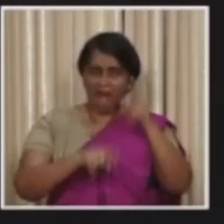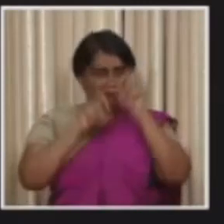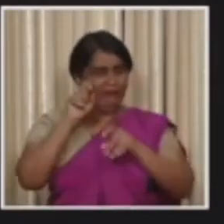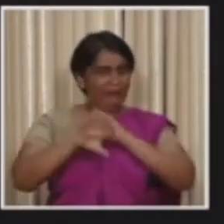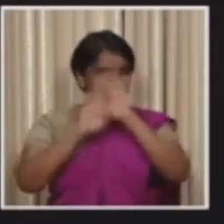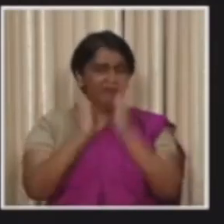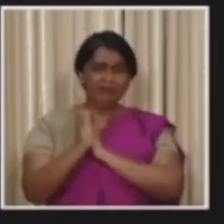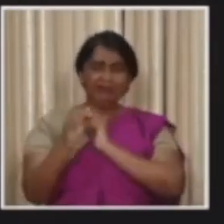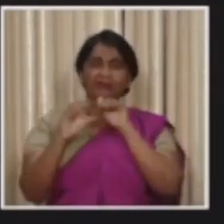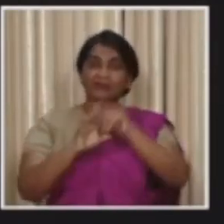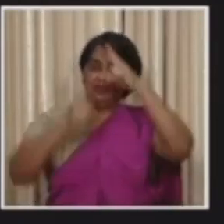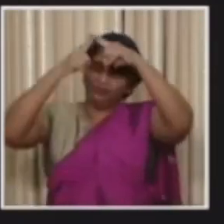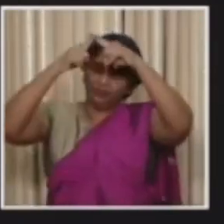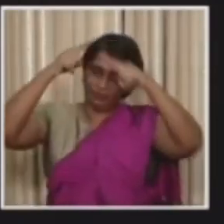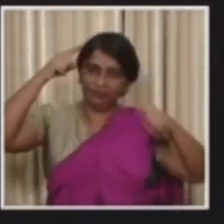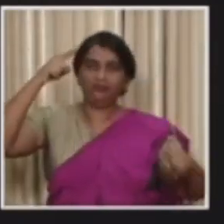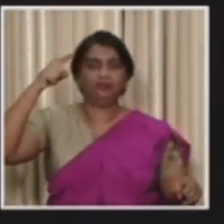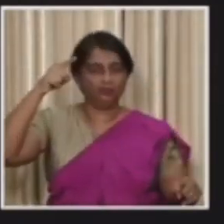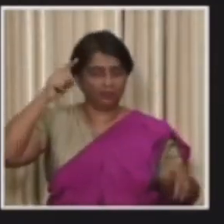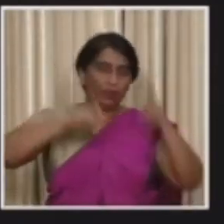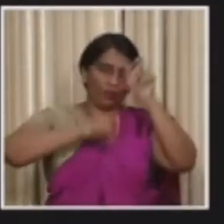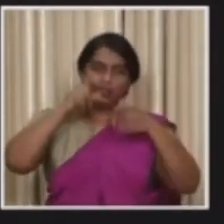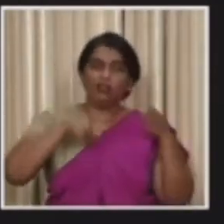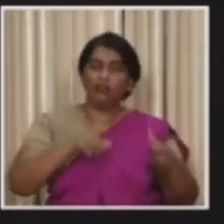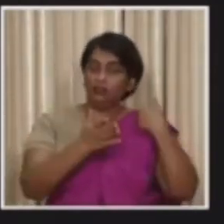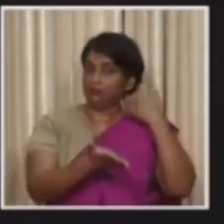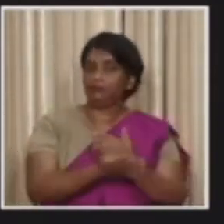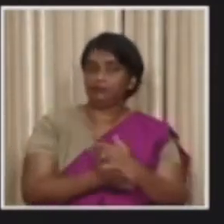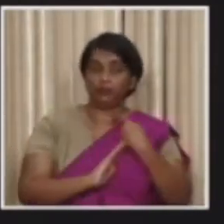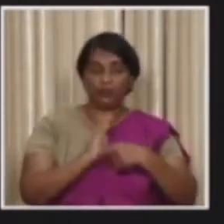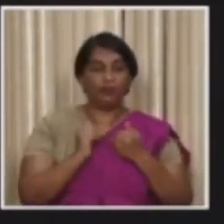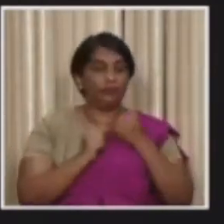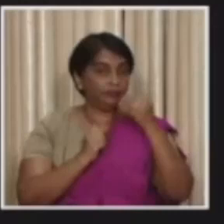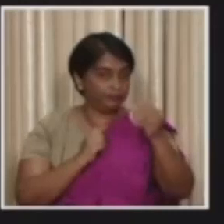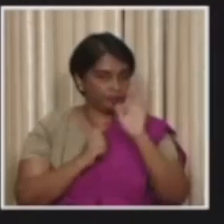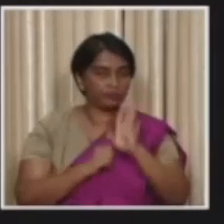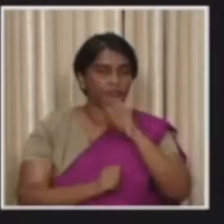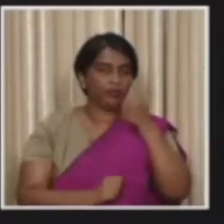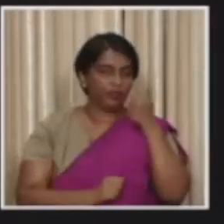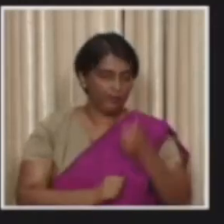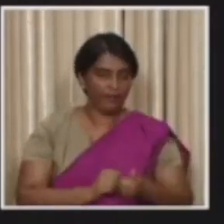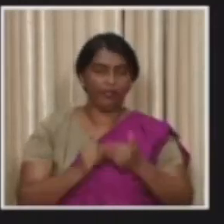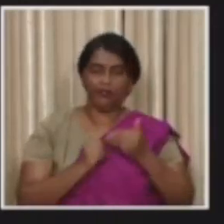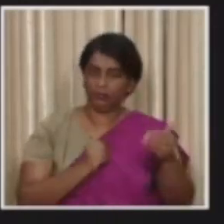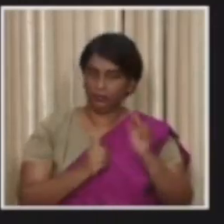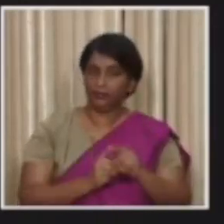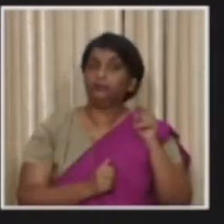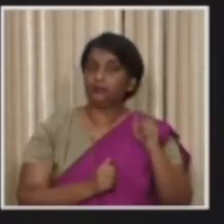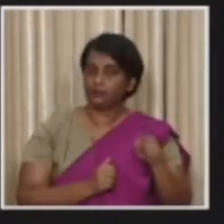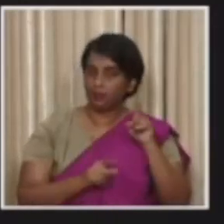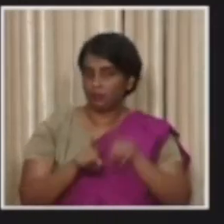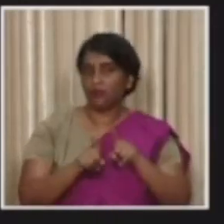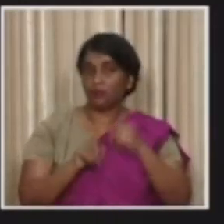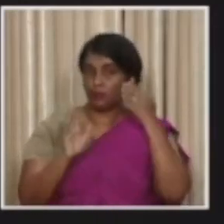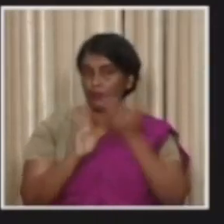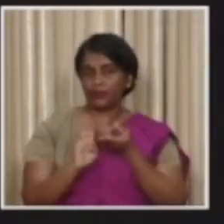vela aya sambandhay uda indala yata wenaka. Te meka walakwa ganima rata idiriyata ganima sadaha ithamathma wedagath deyak. Me hinda me